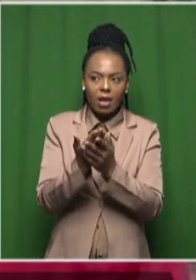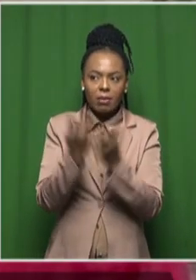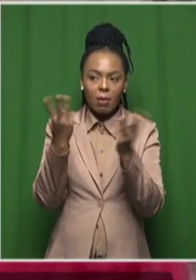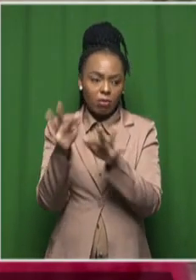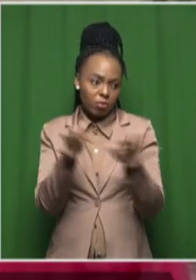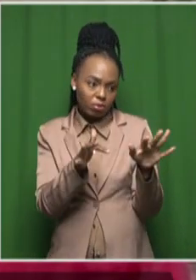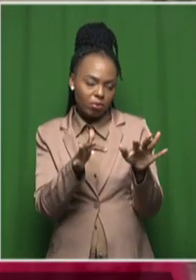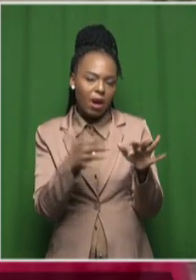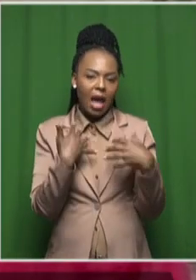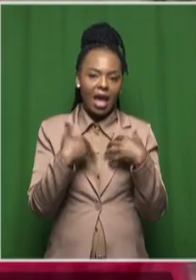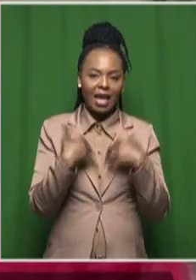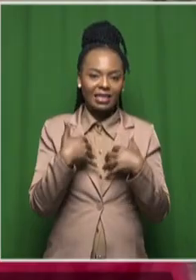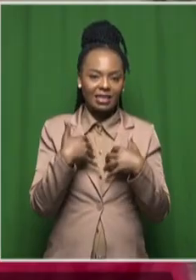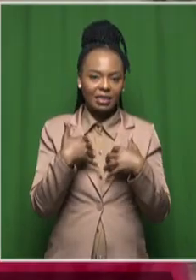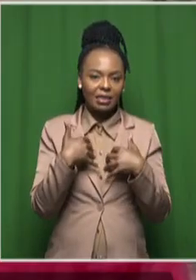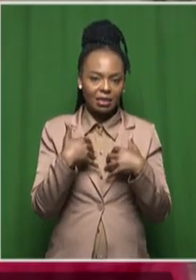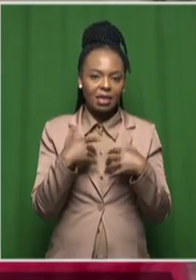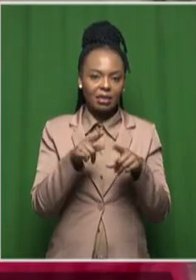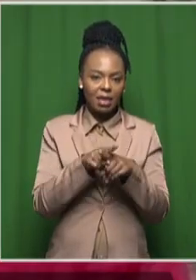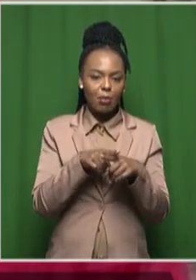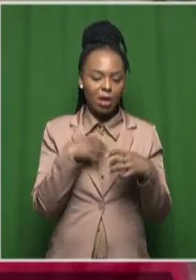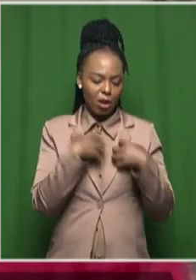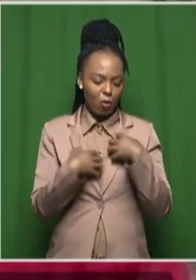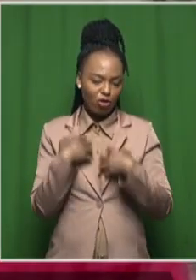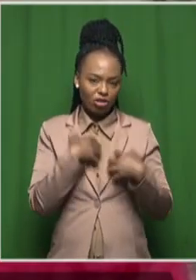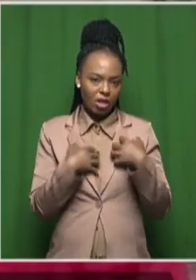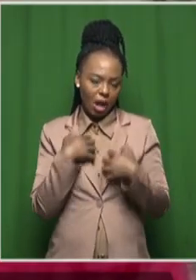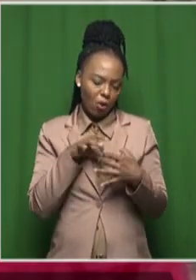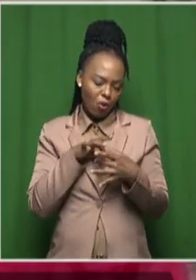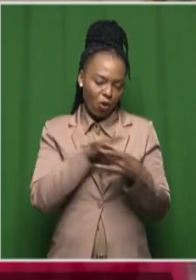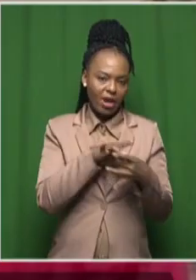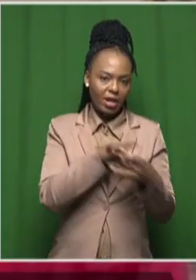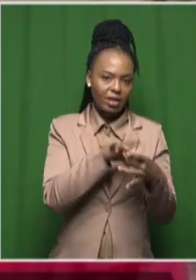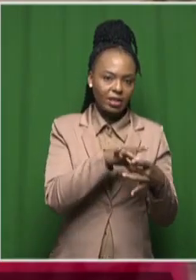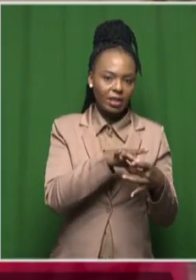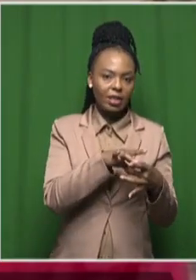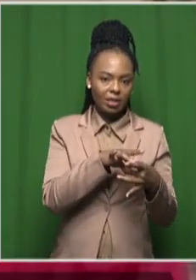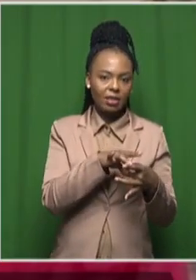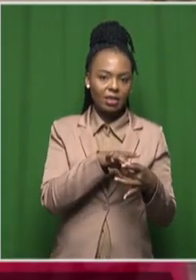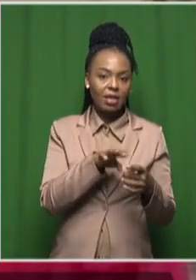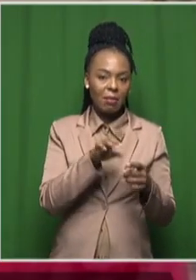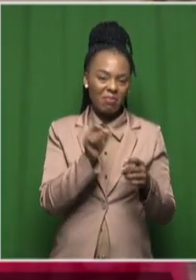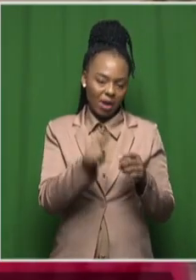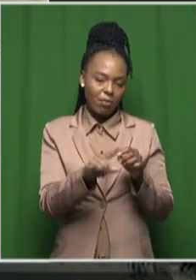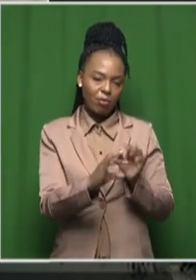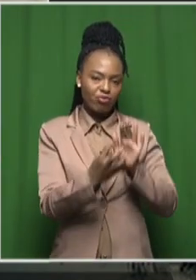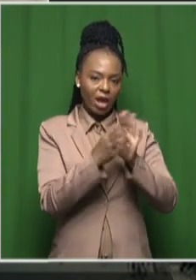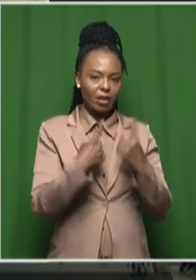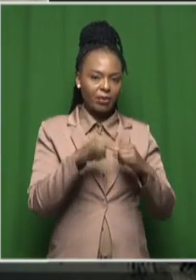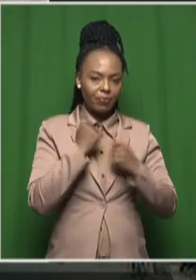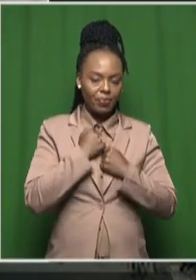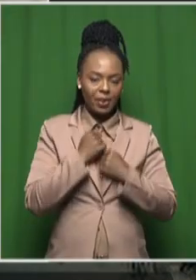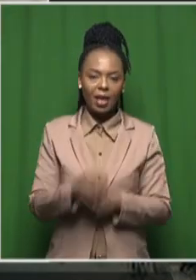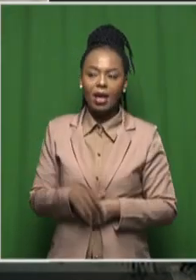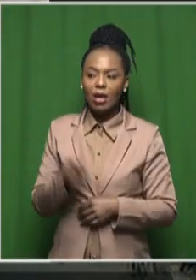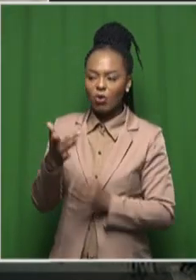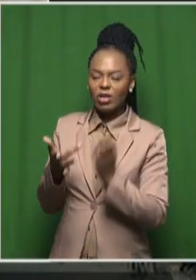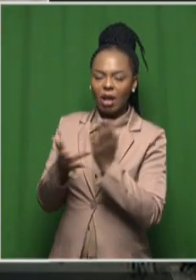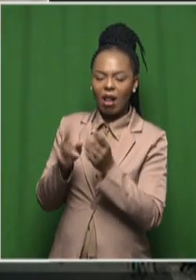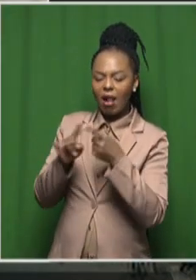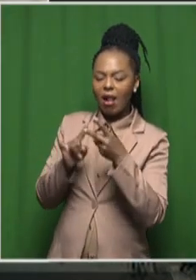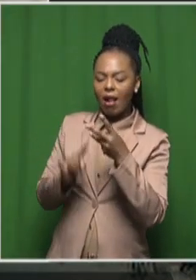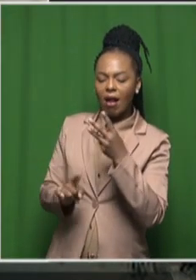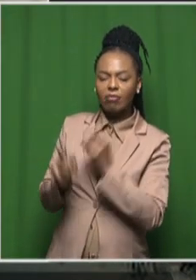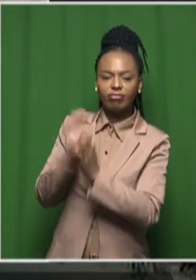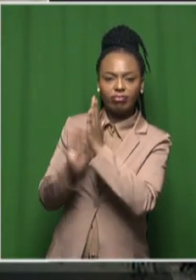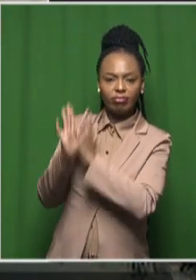something that people can have an emotional connection with. That's a big part of our brand. And just considering the techniques that I've just mentioned and